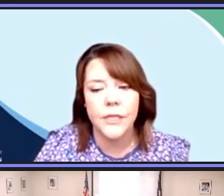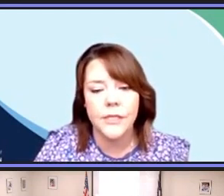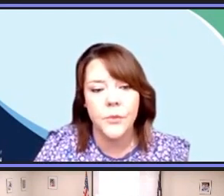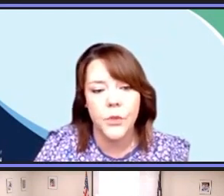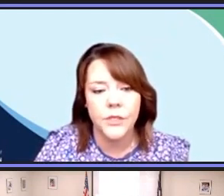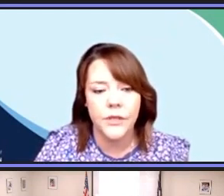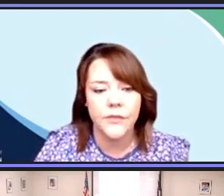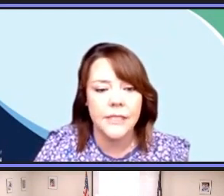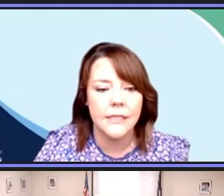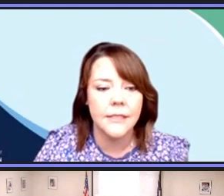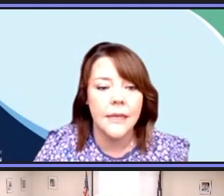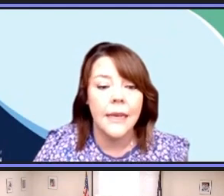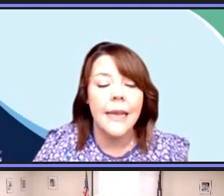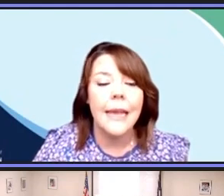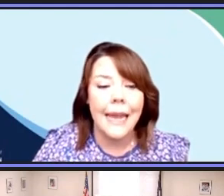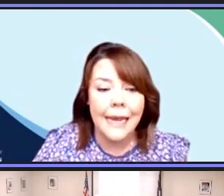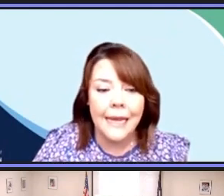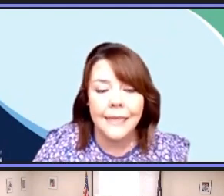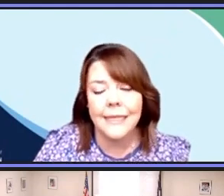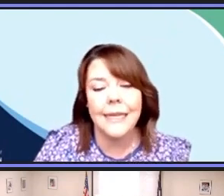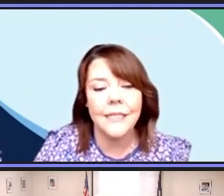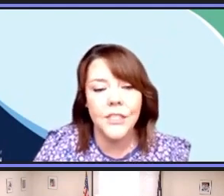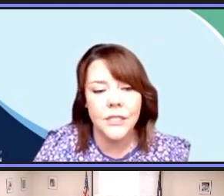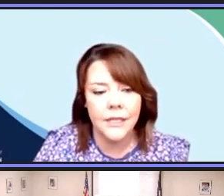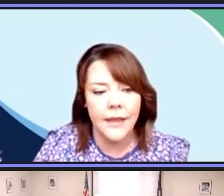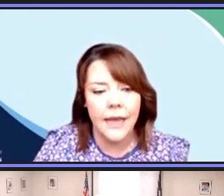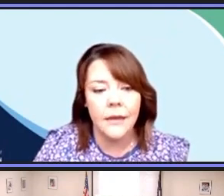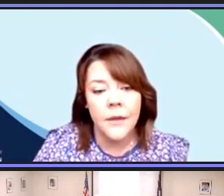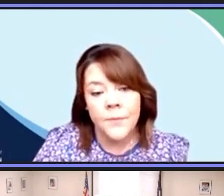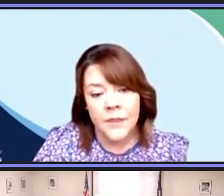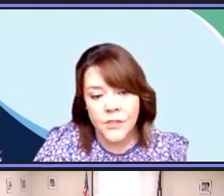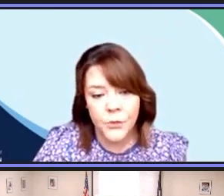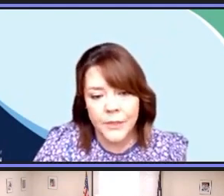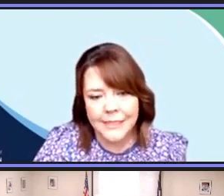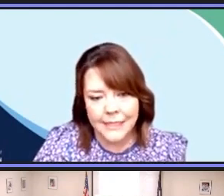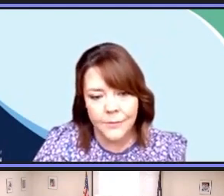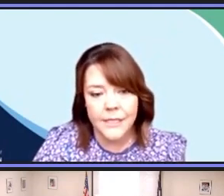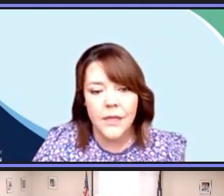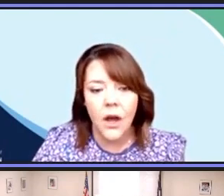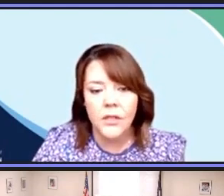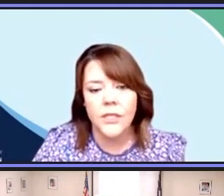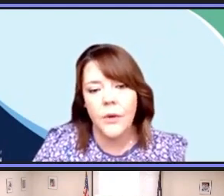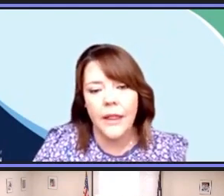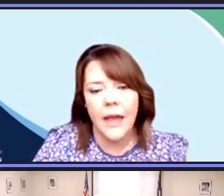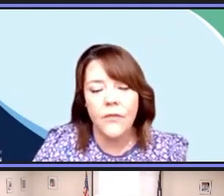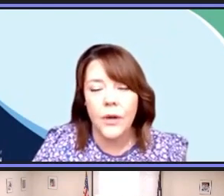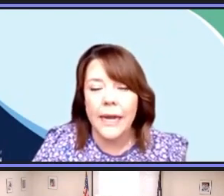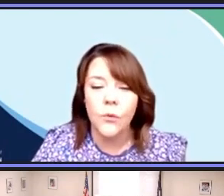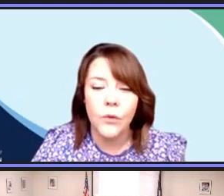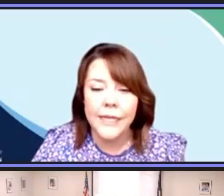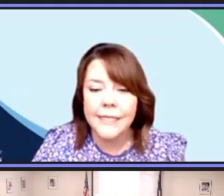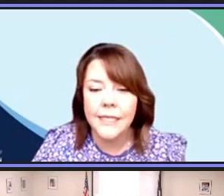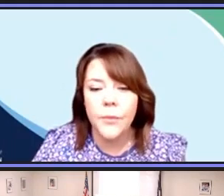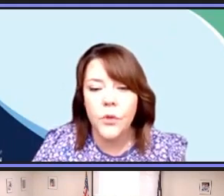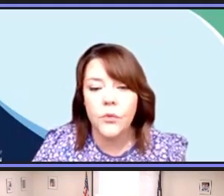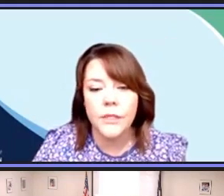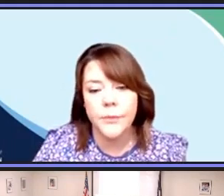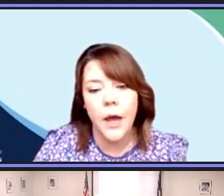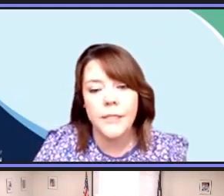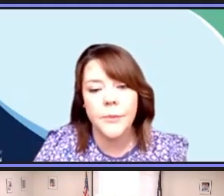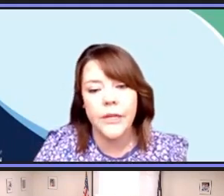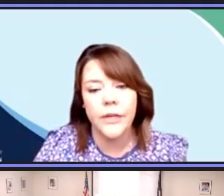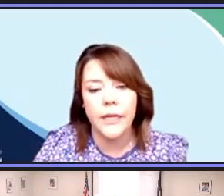and student support services. And in addition to that, the superintendent must also allow for a